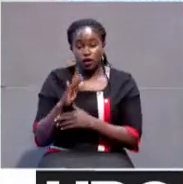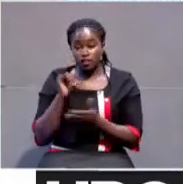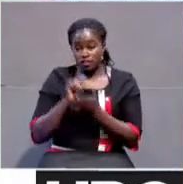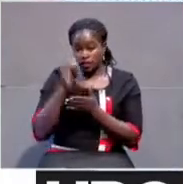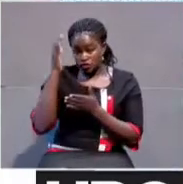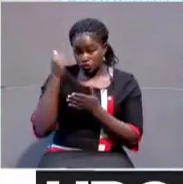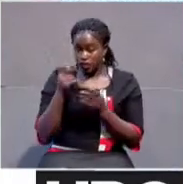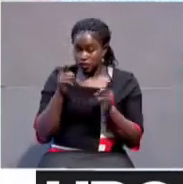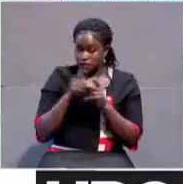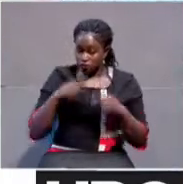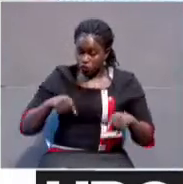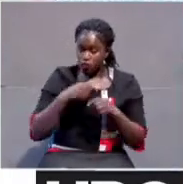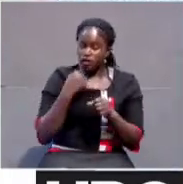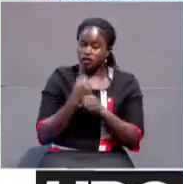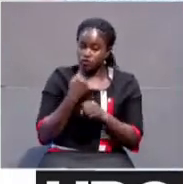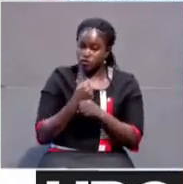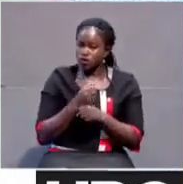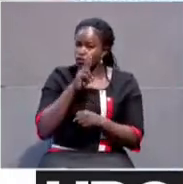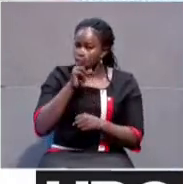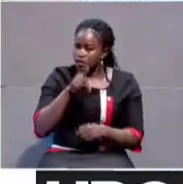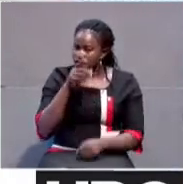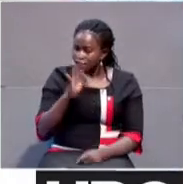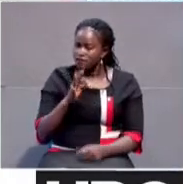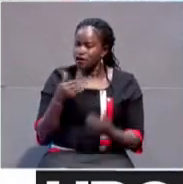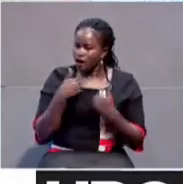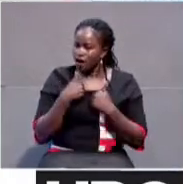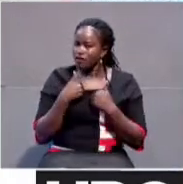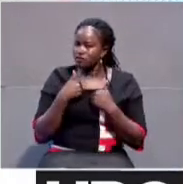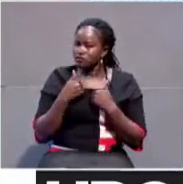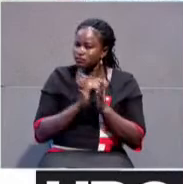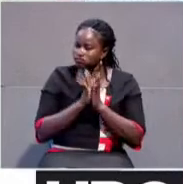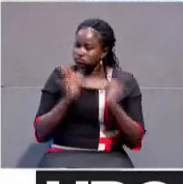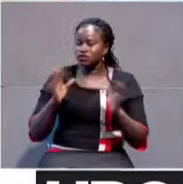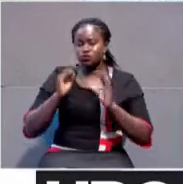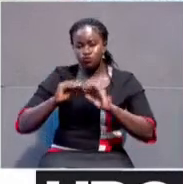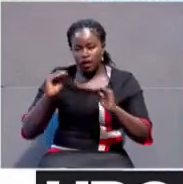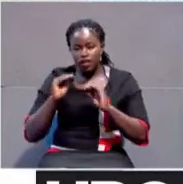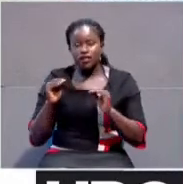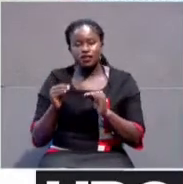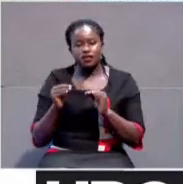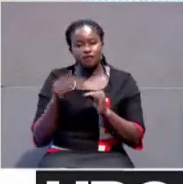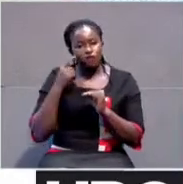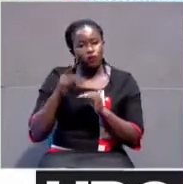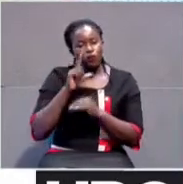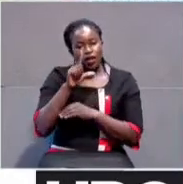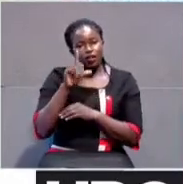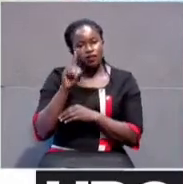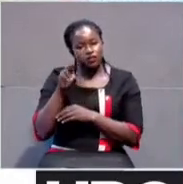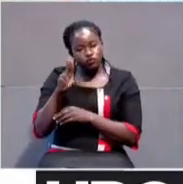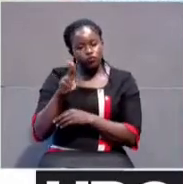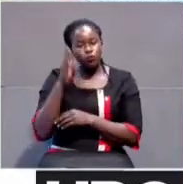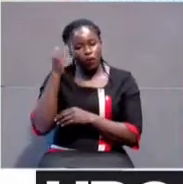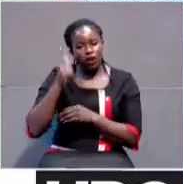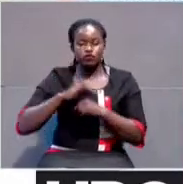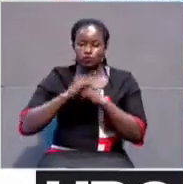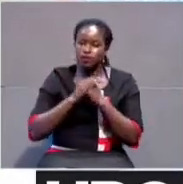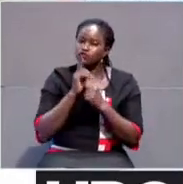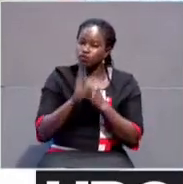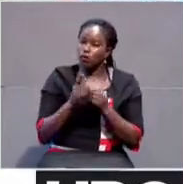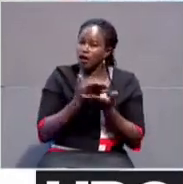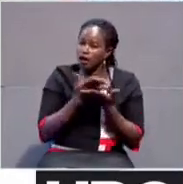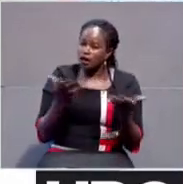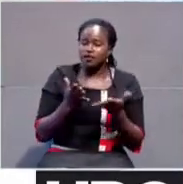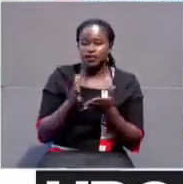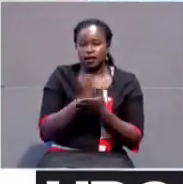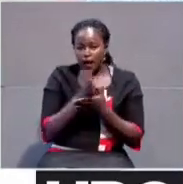are UPDF is carrying out extensive training and retraining of these LDUs to ensure that any gap